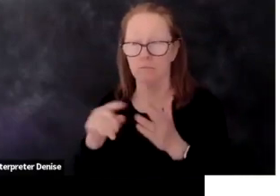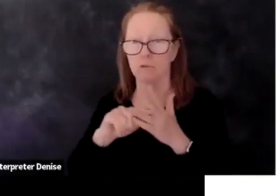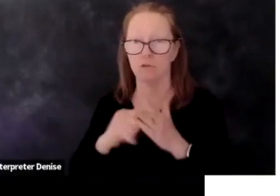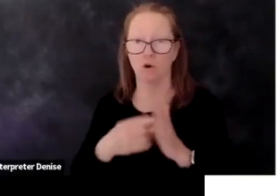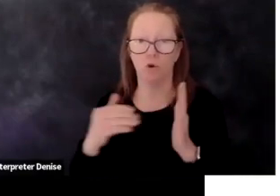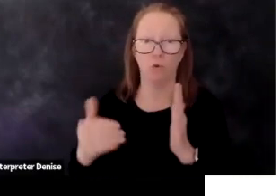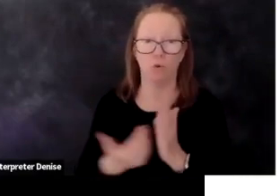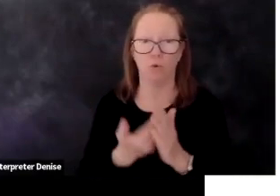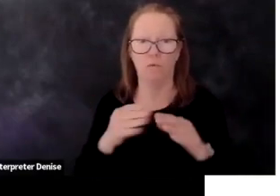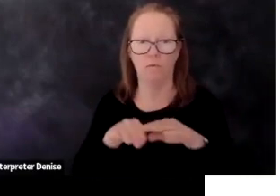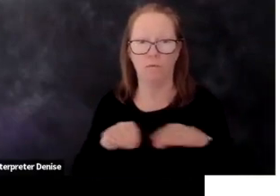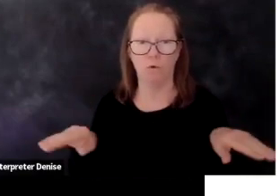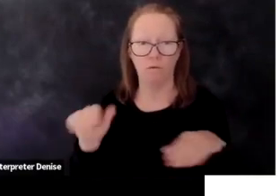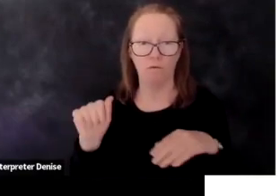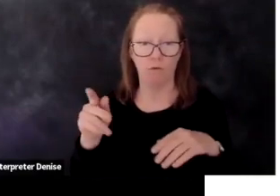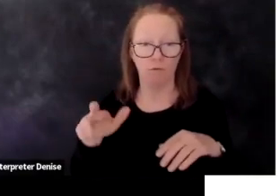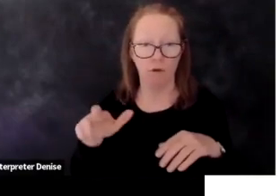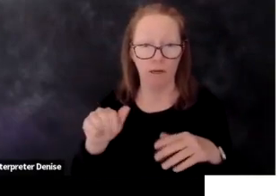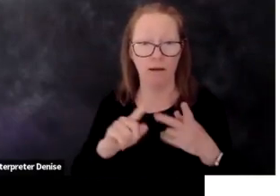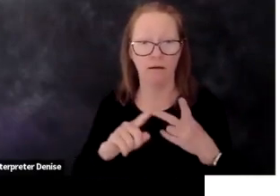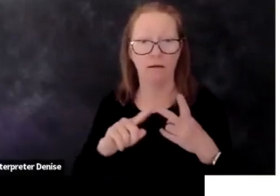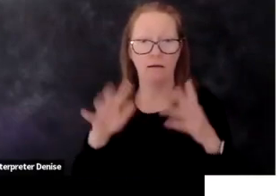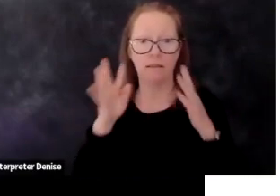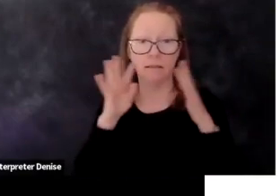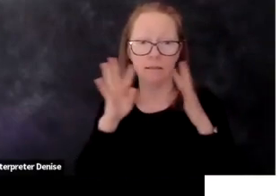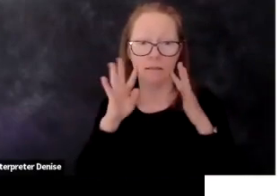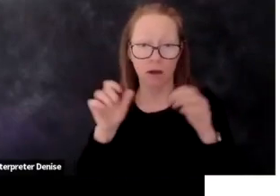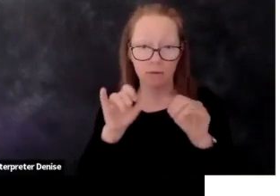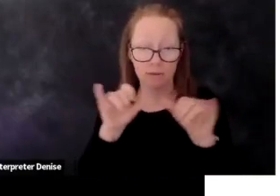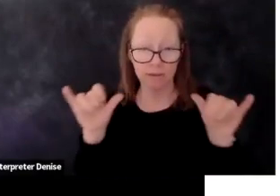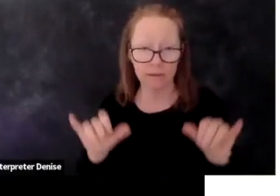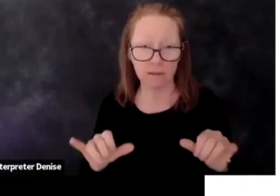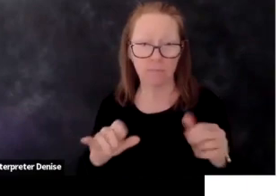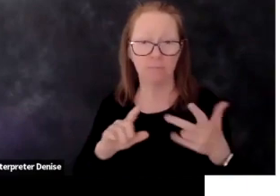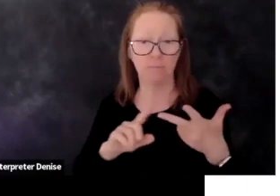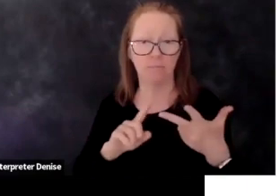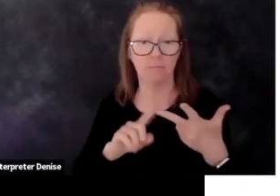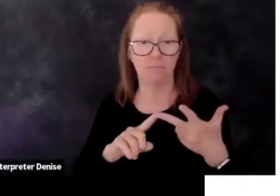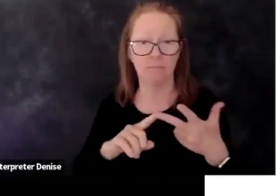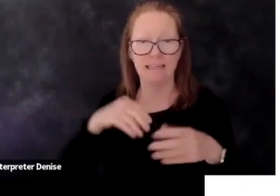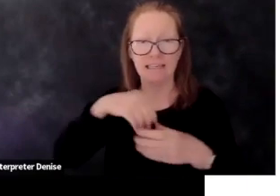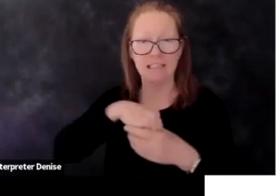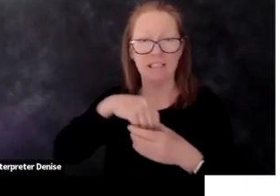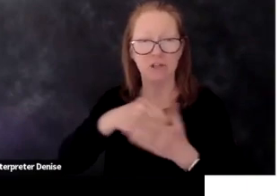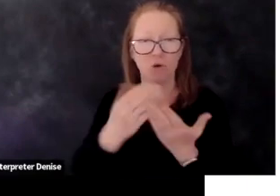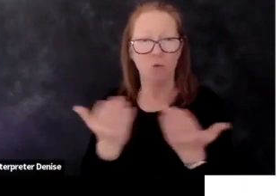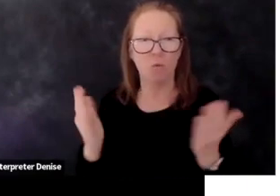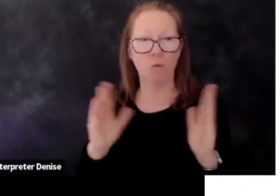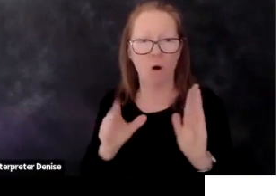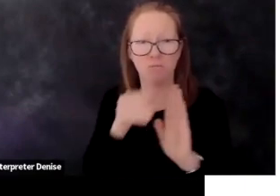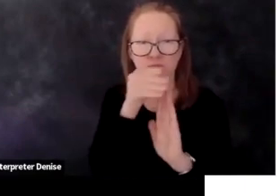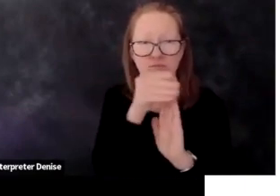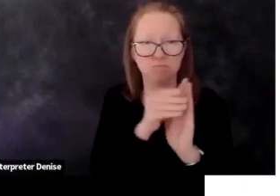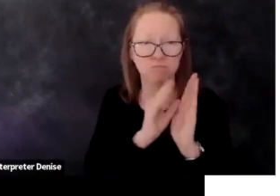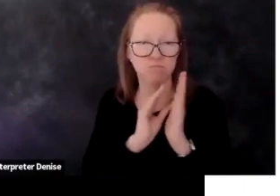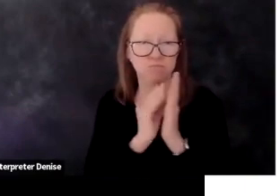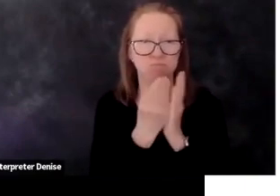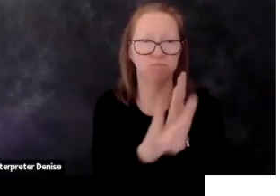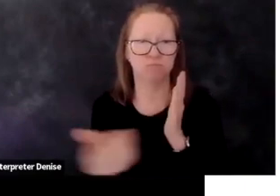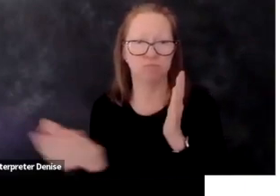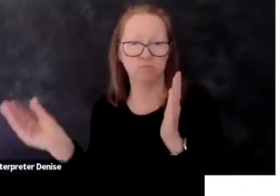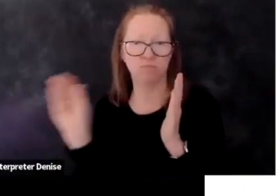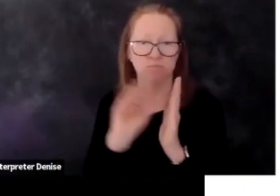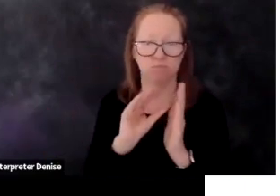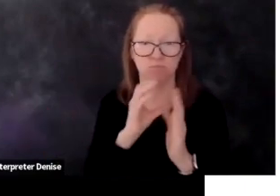floor, new sound system, and protective padding at interior walls around the arena. So